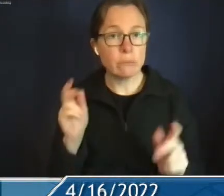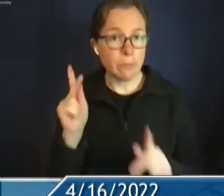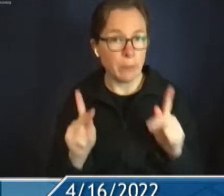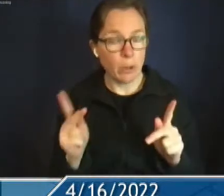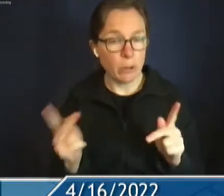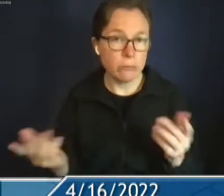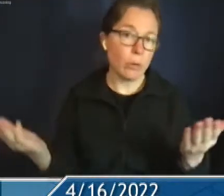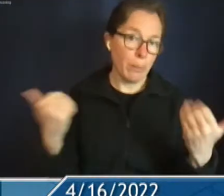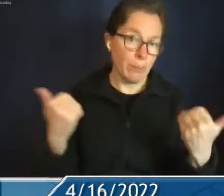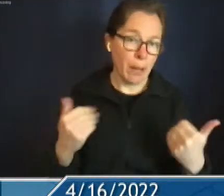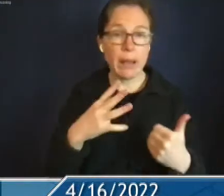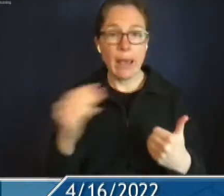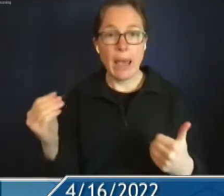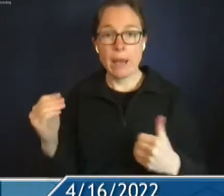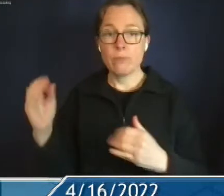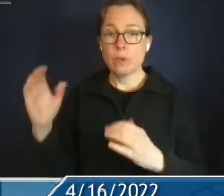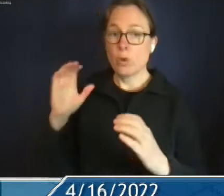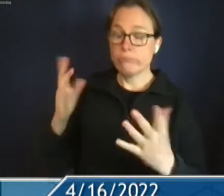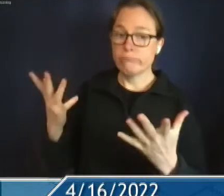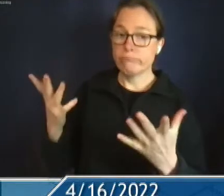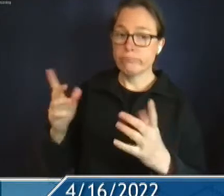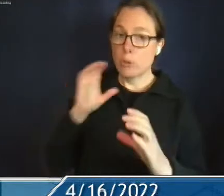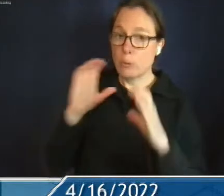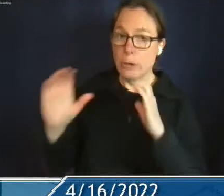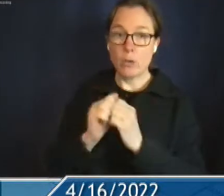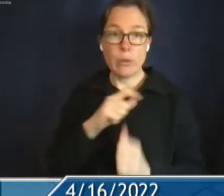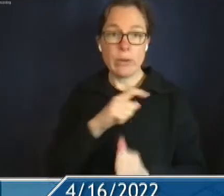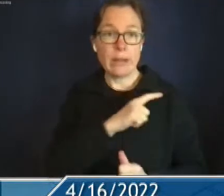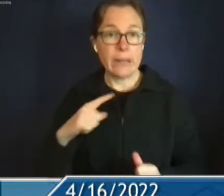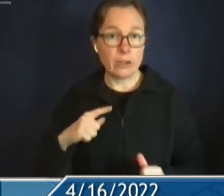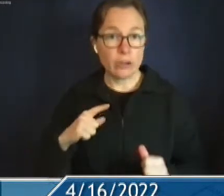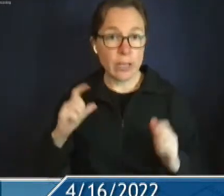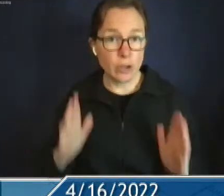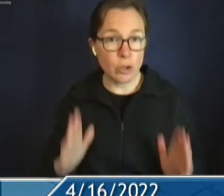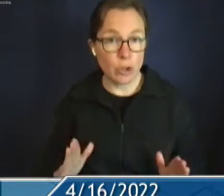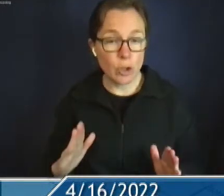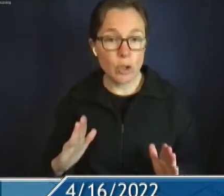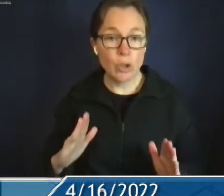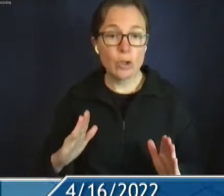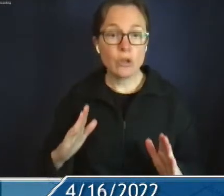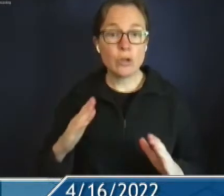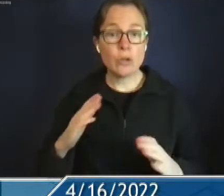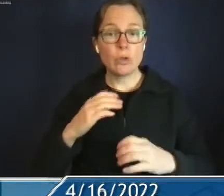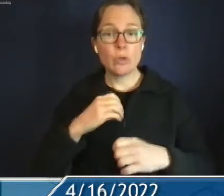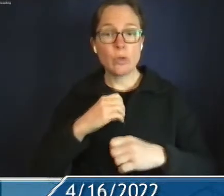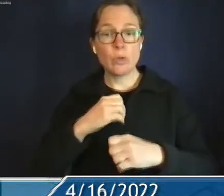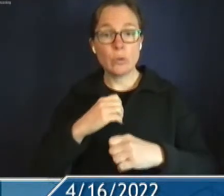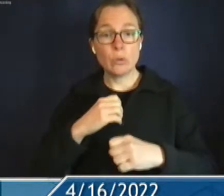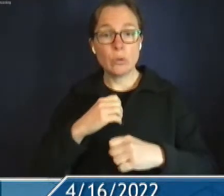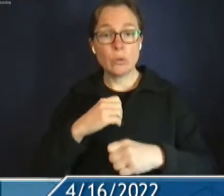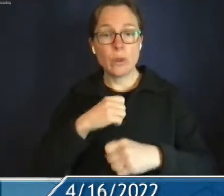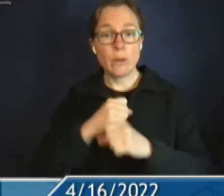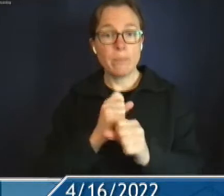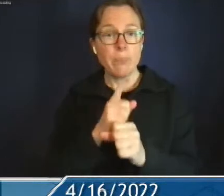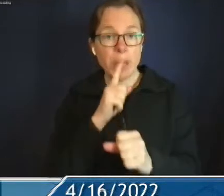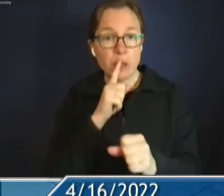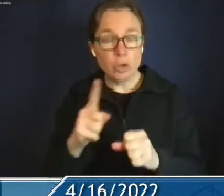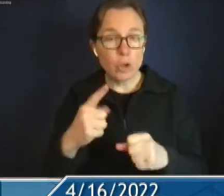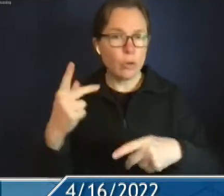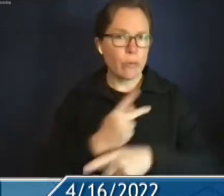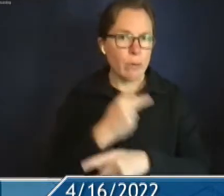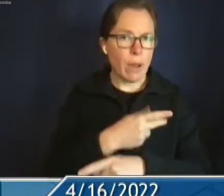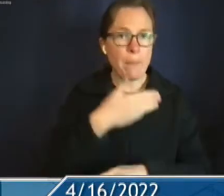state legislature to create income graduated bicycle traffic violation fines. Thanks for your time.